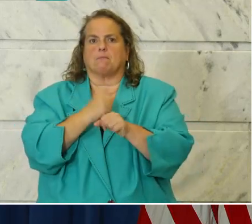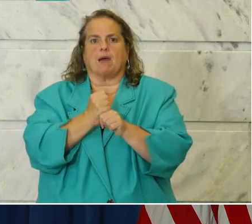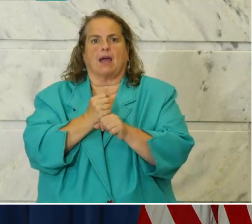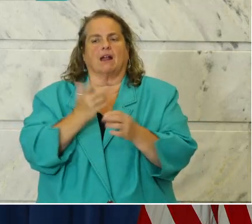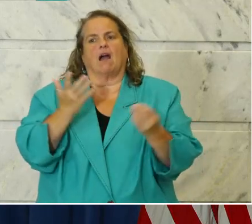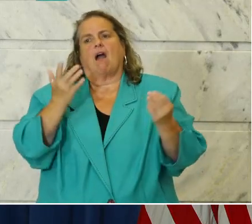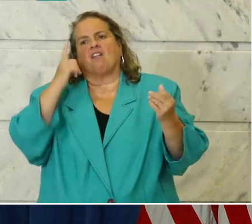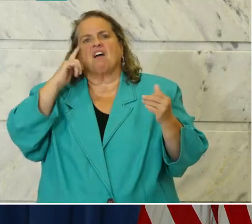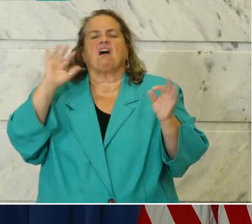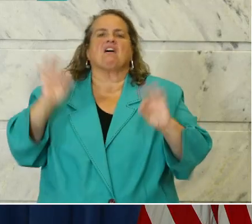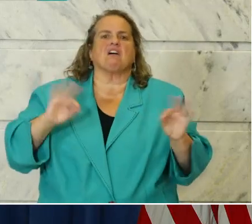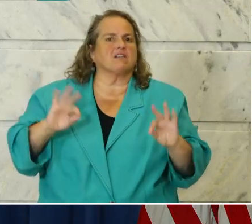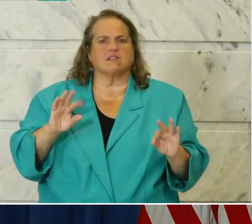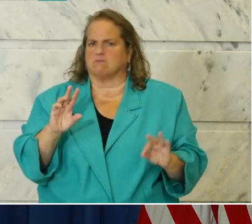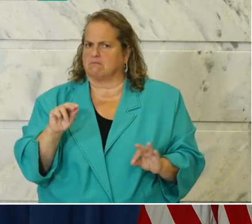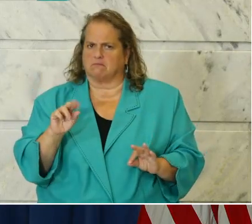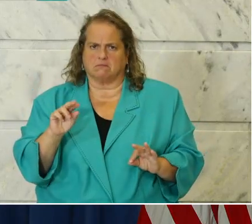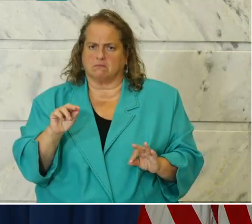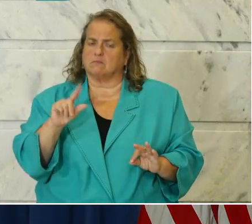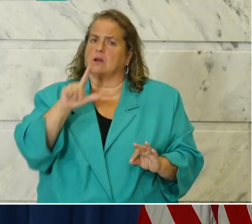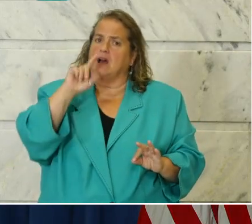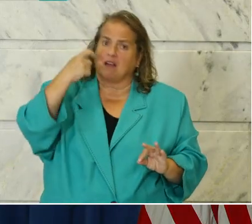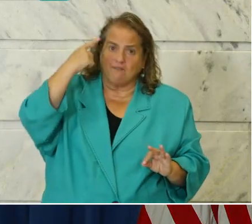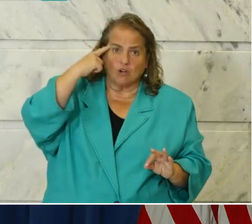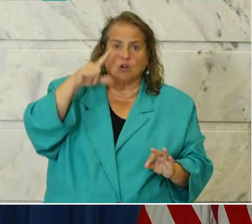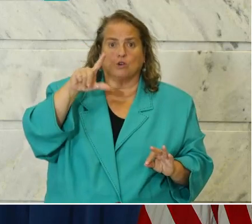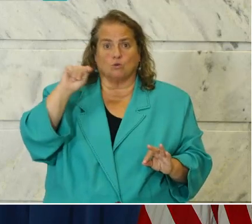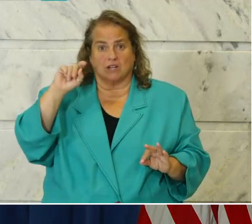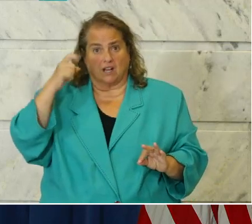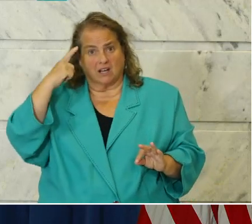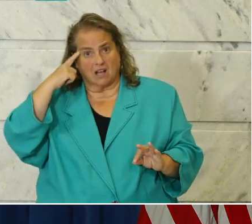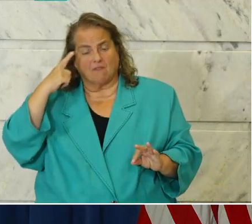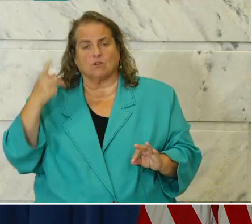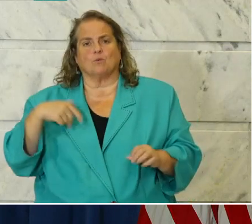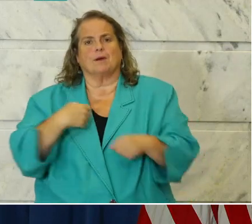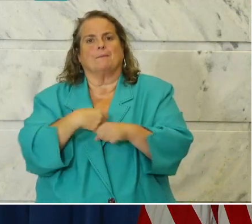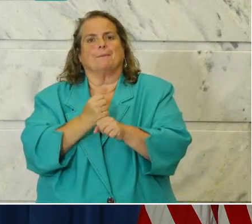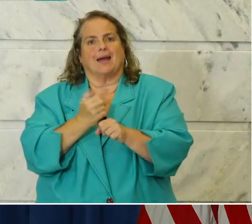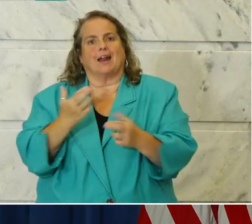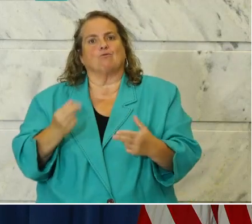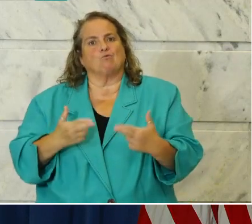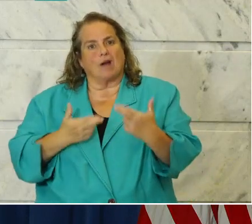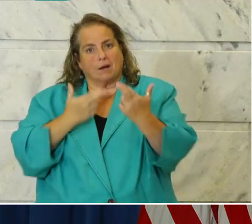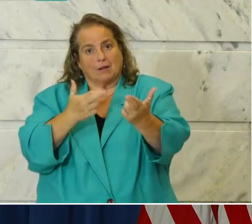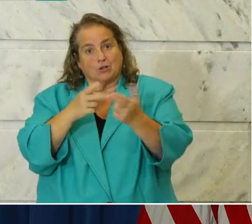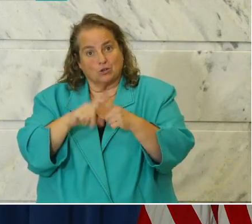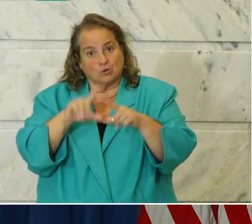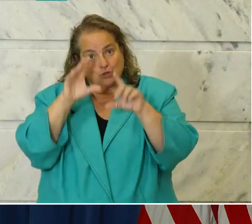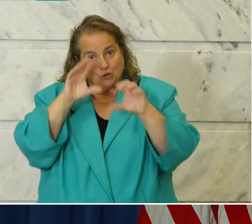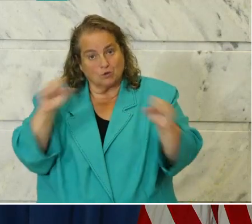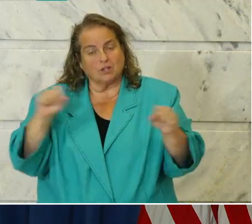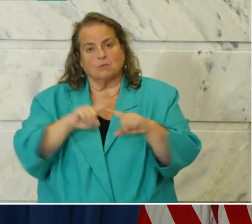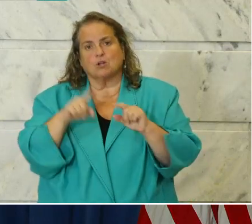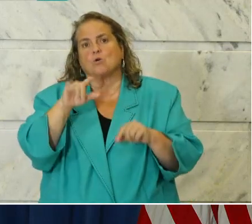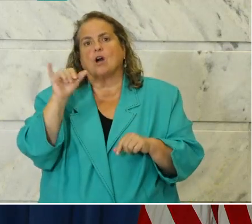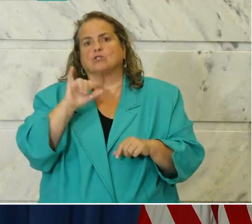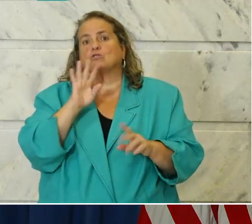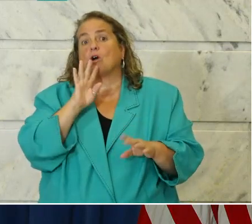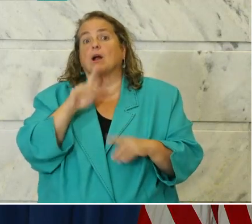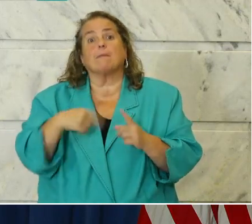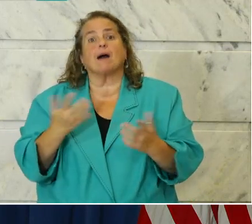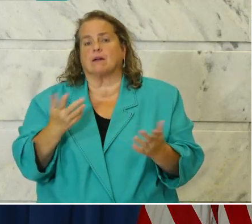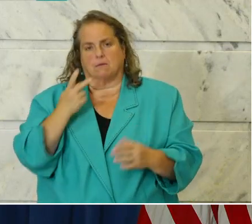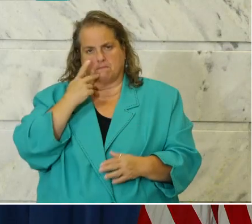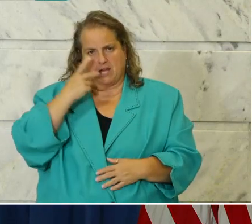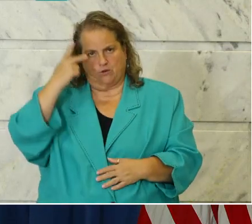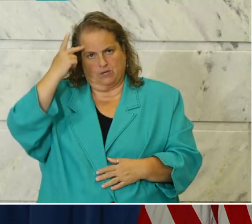one that's made as a governor and a lieutenant governor have made to recommend to superintendents. But you're also talking about parents, and you're